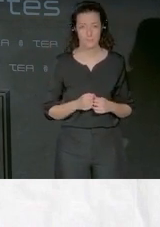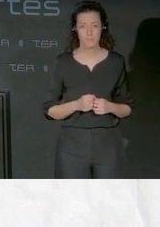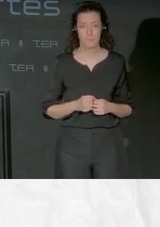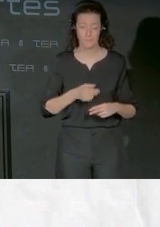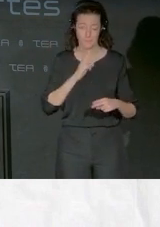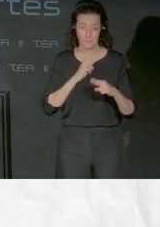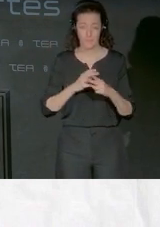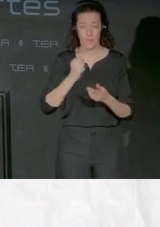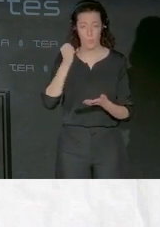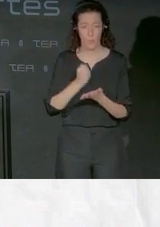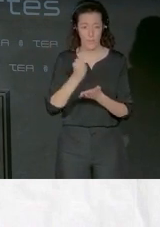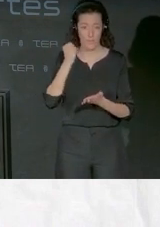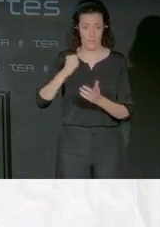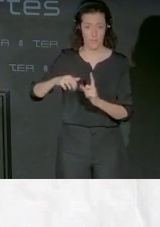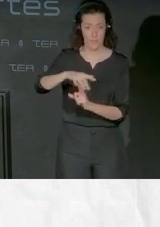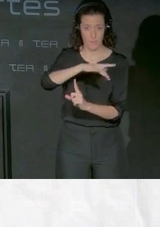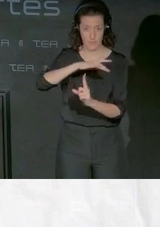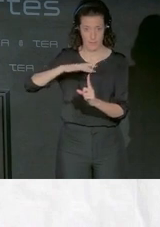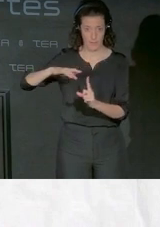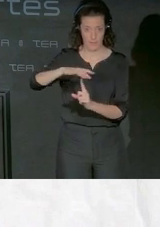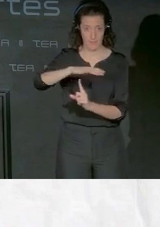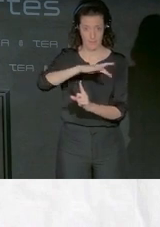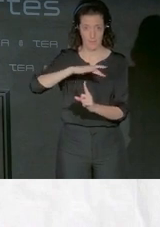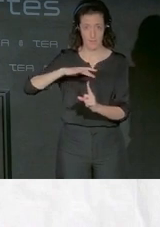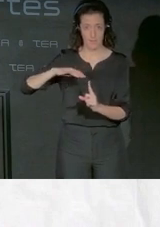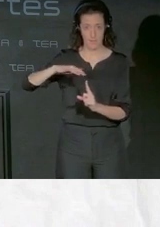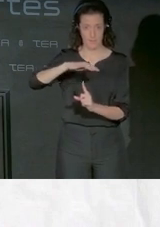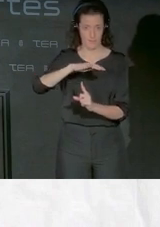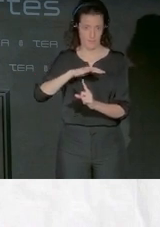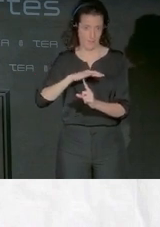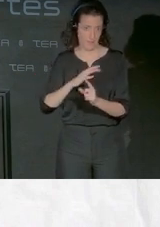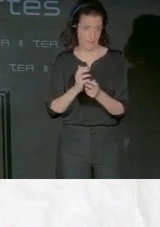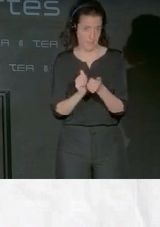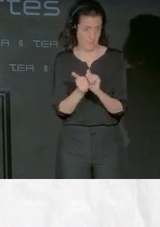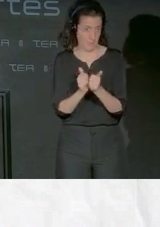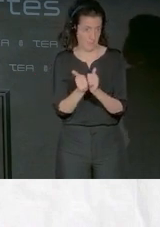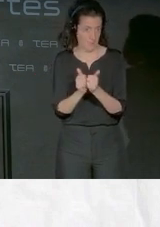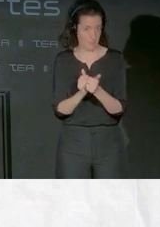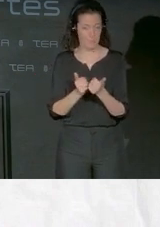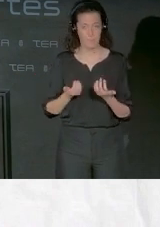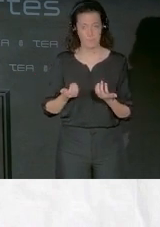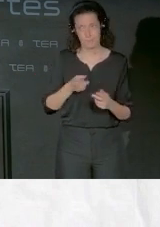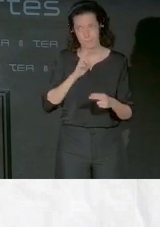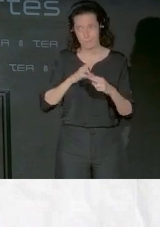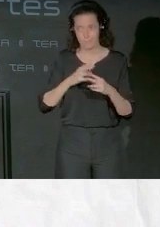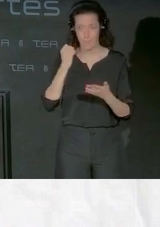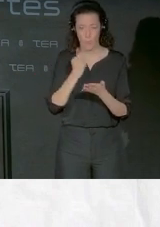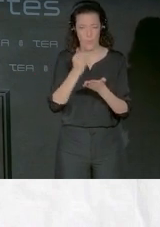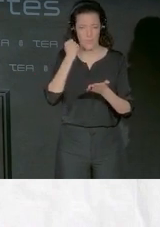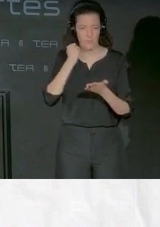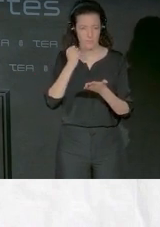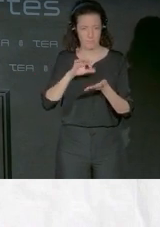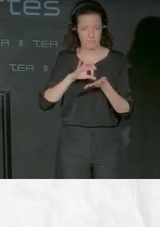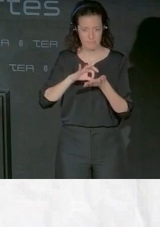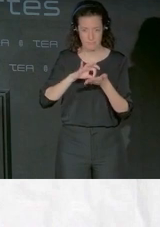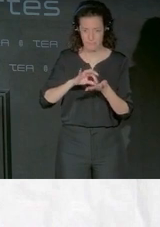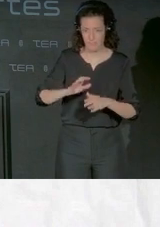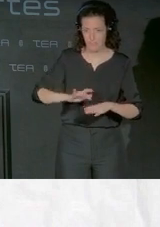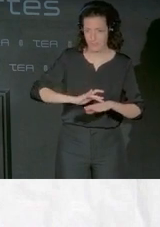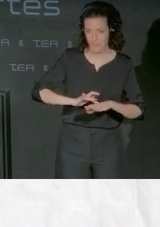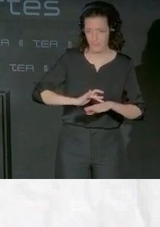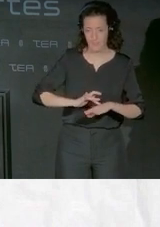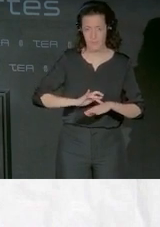discussions recently around the footprint of digital services, mainly focusing on VOD services for now,